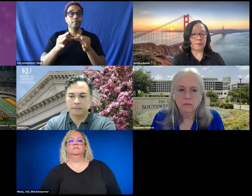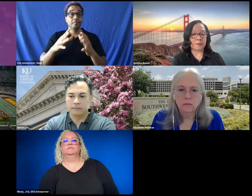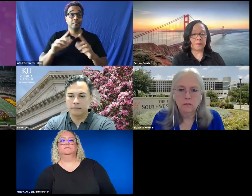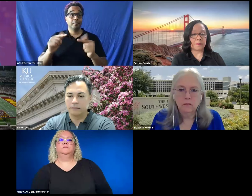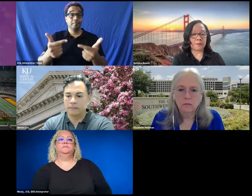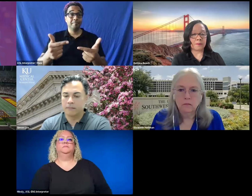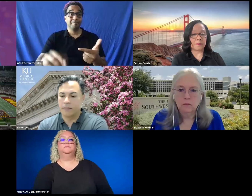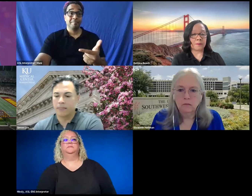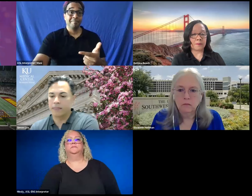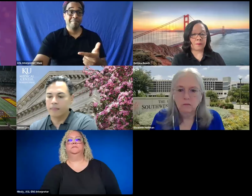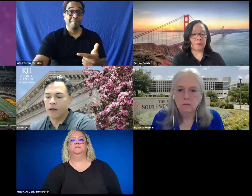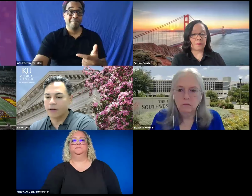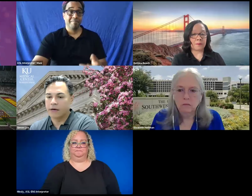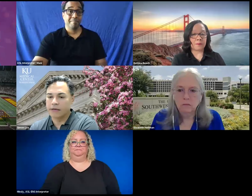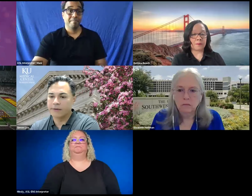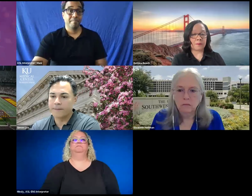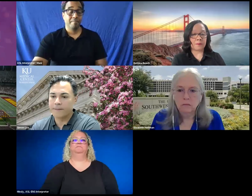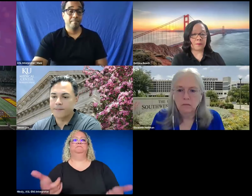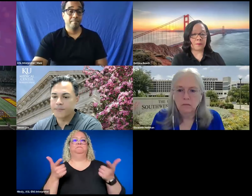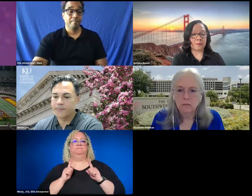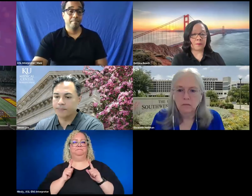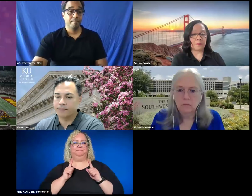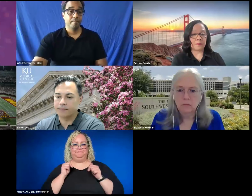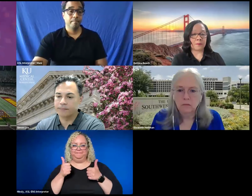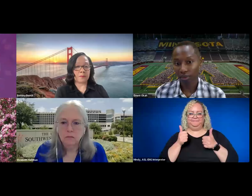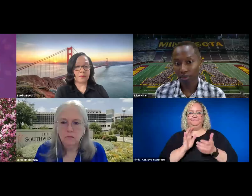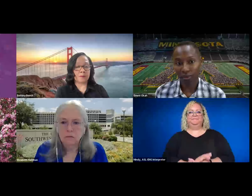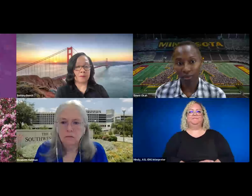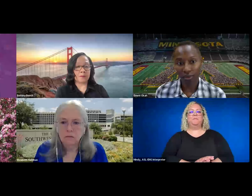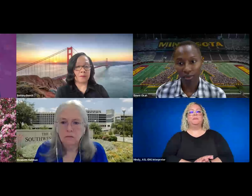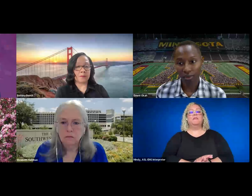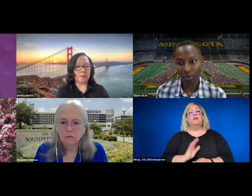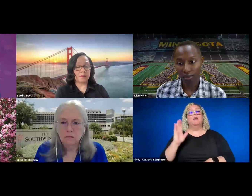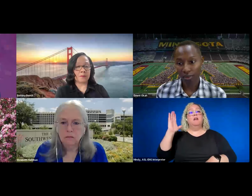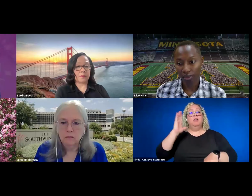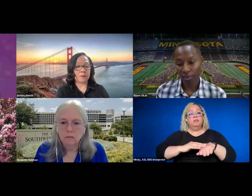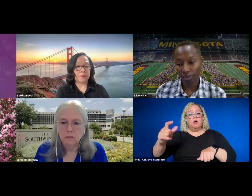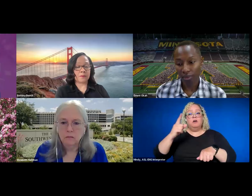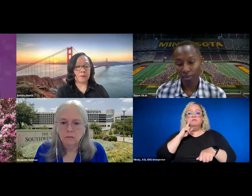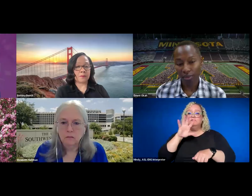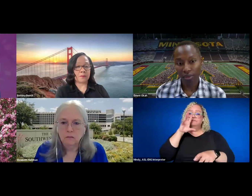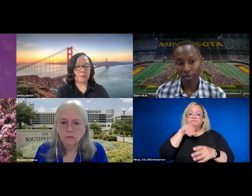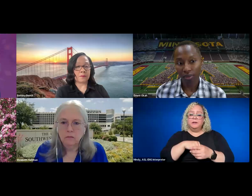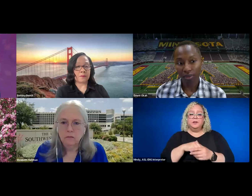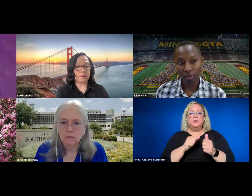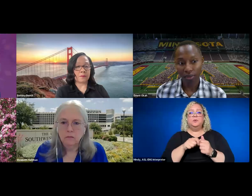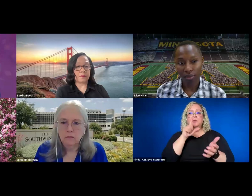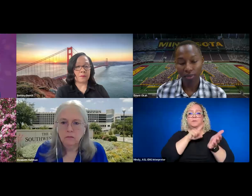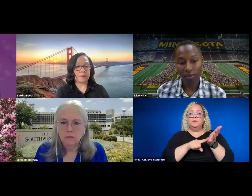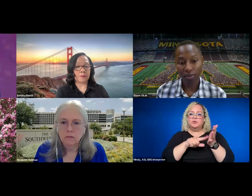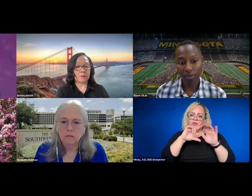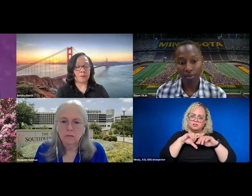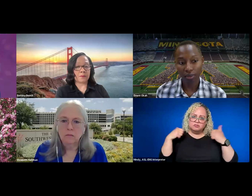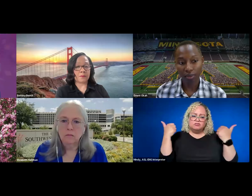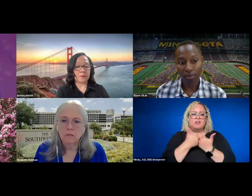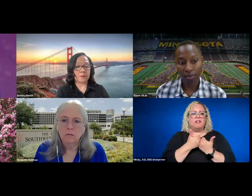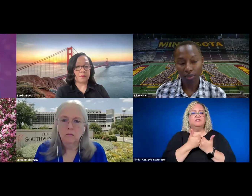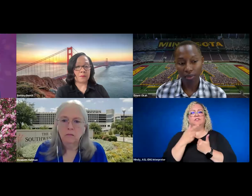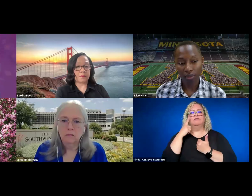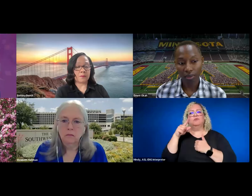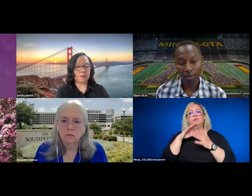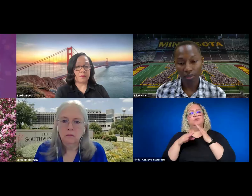you guys see that? The calls to engage in research are challenging for communities that are highly under or uninsured and